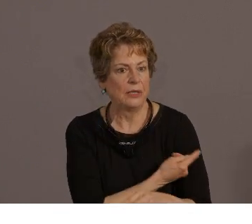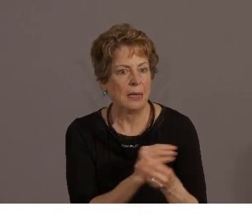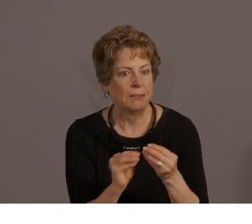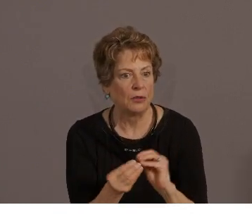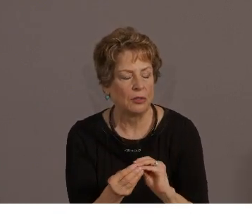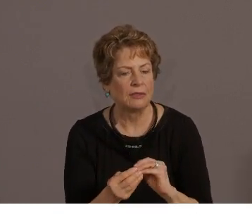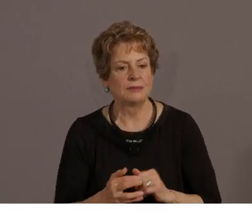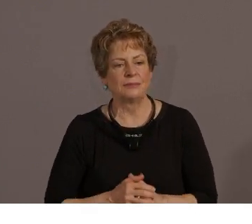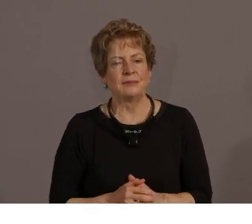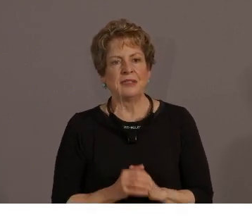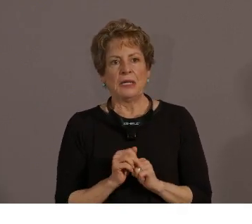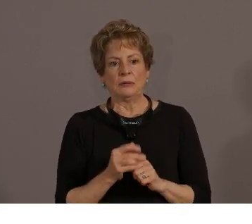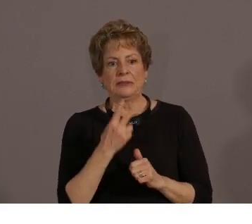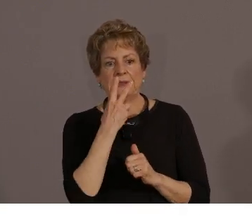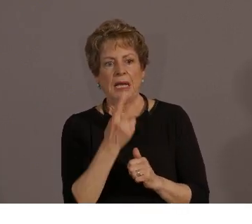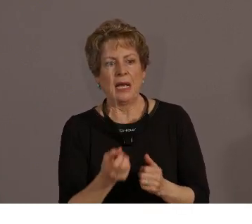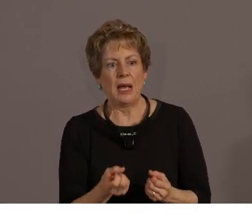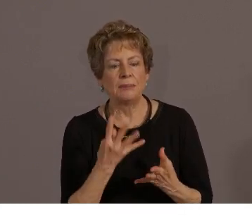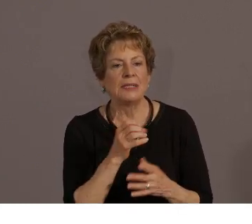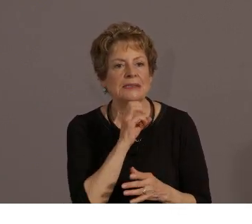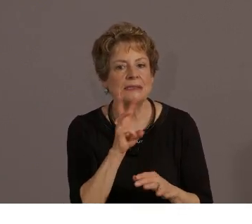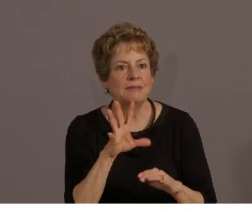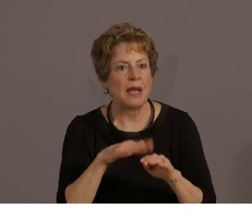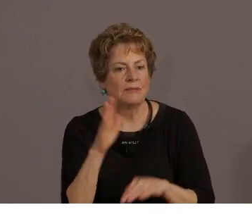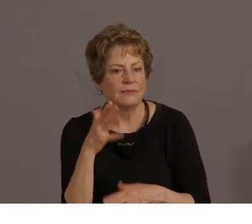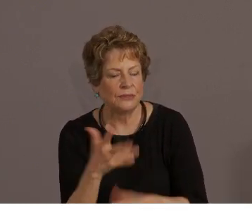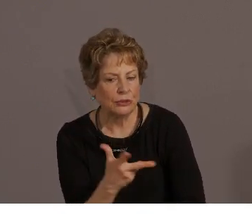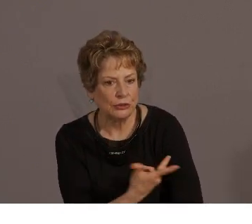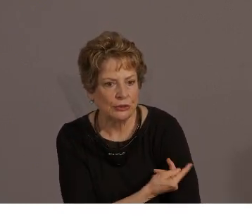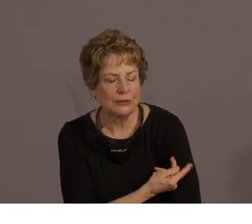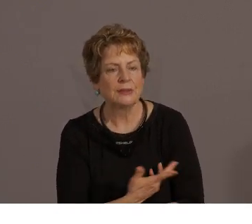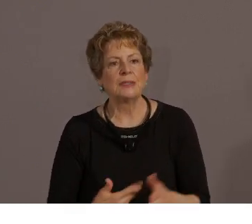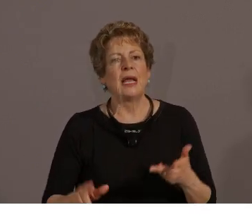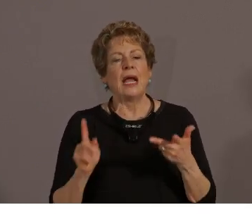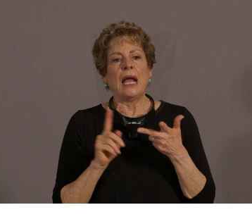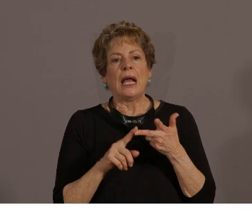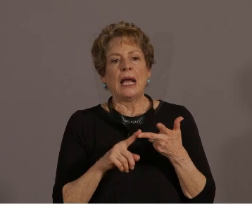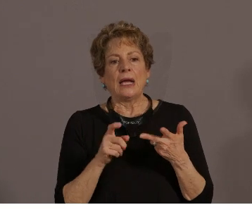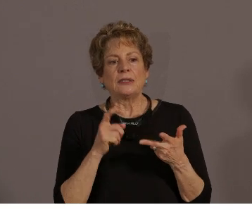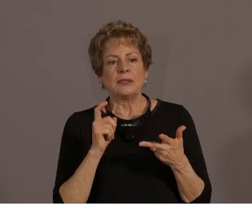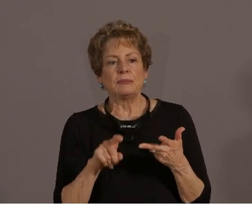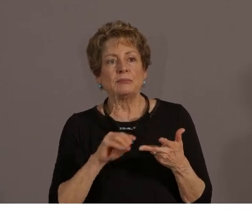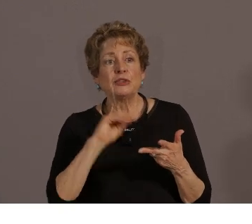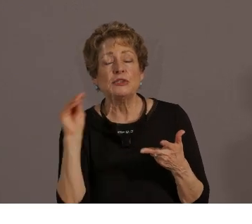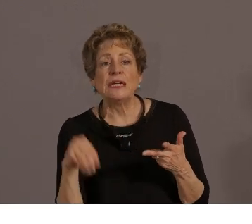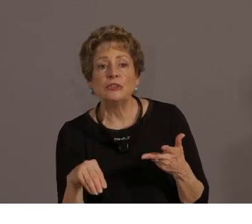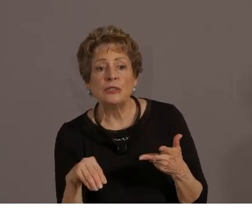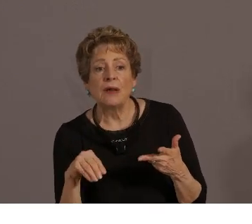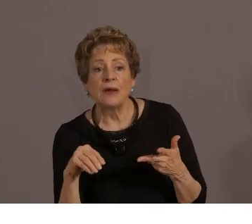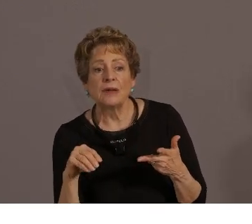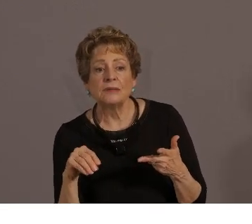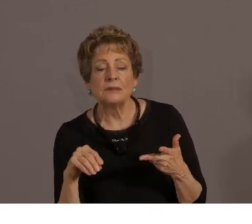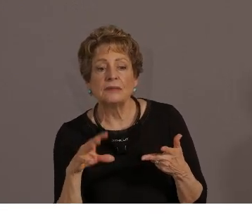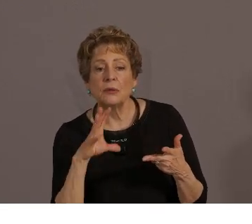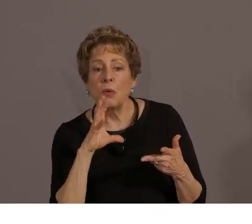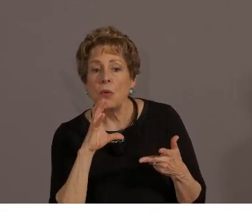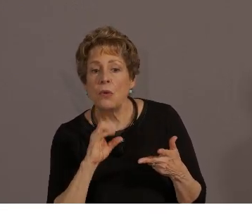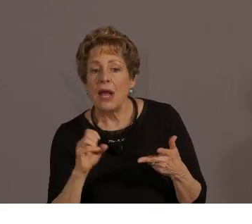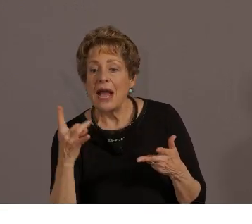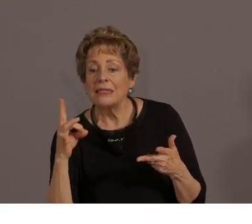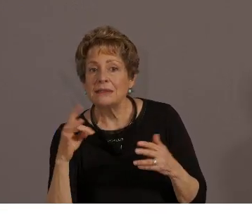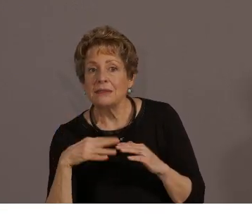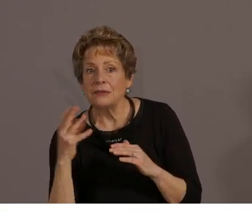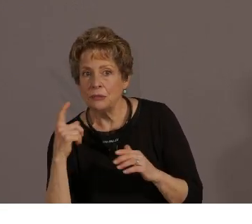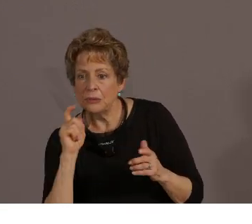then you can also add the percent of individuals vaccinated over the age of 18. This map you can